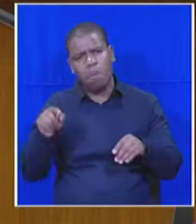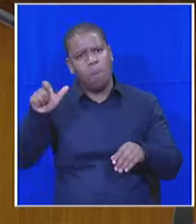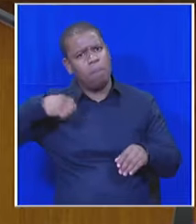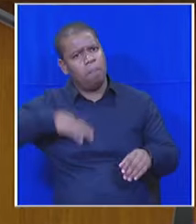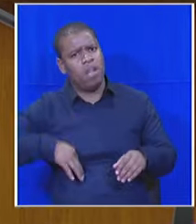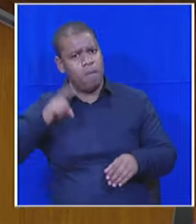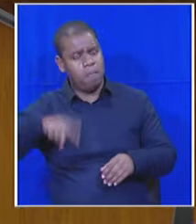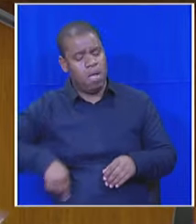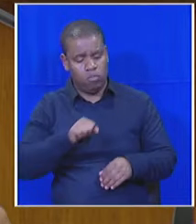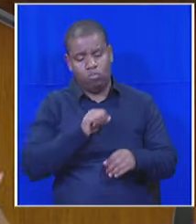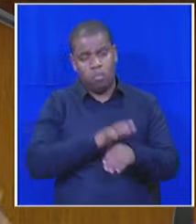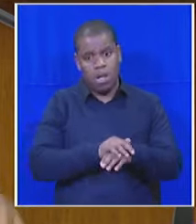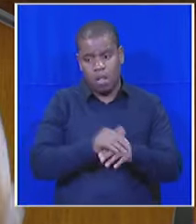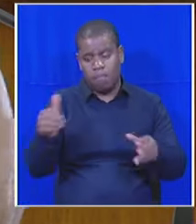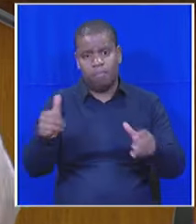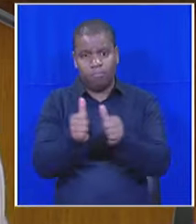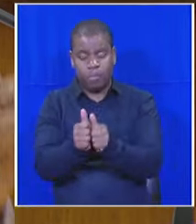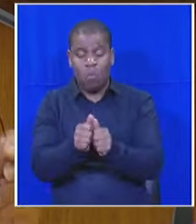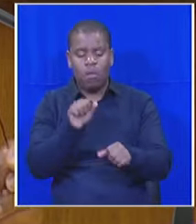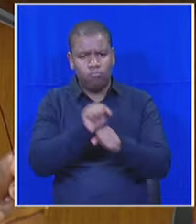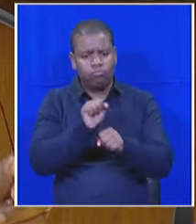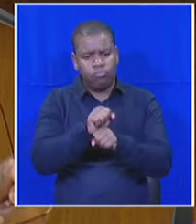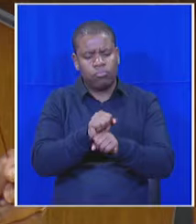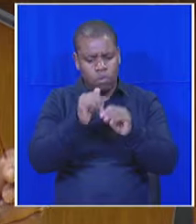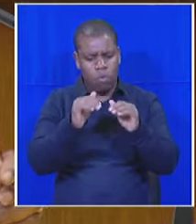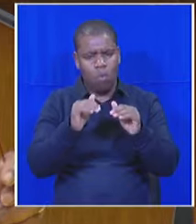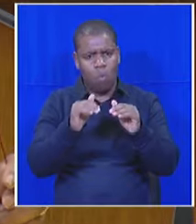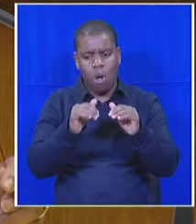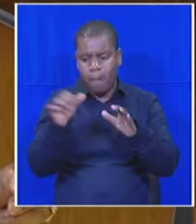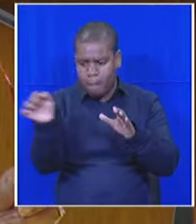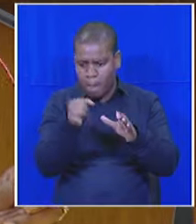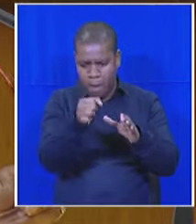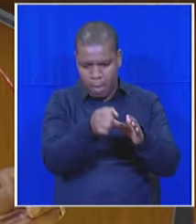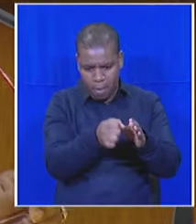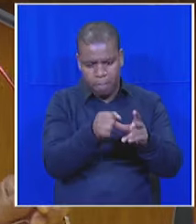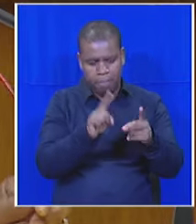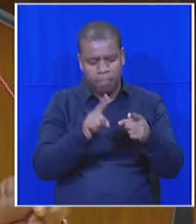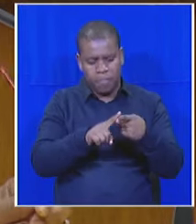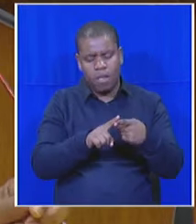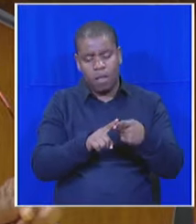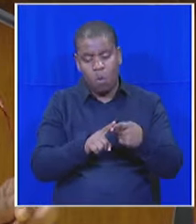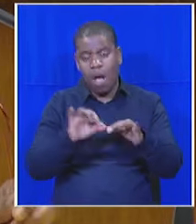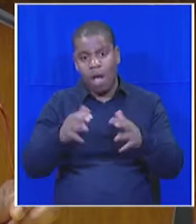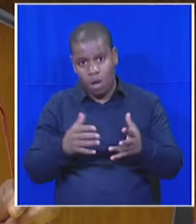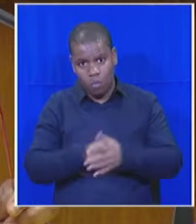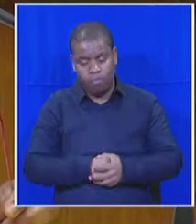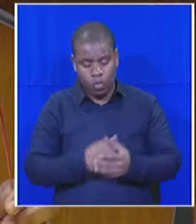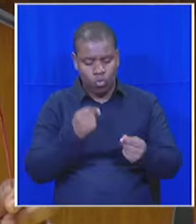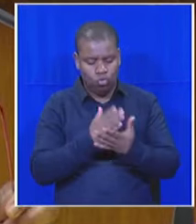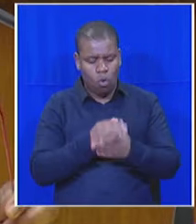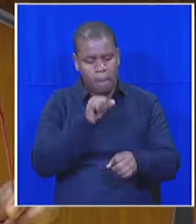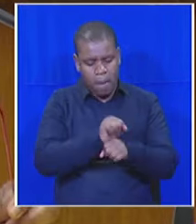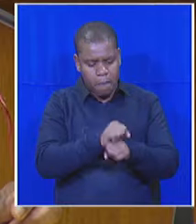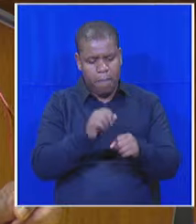to create jobs. And through the NPA, SIU, Public Protector, we will continue to fight